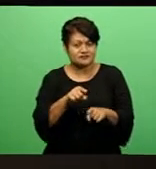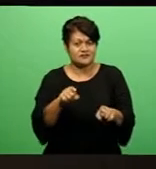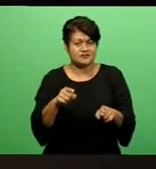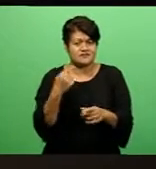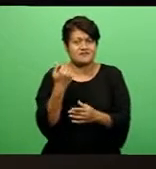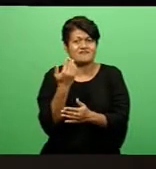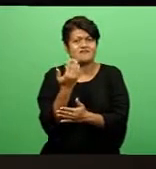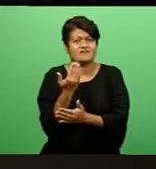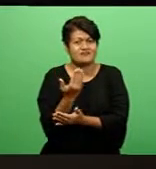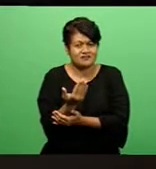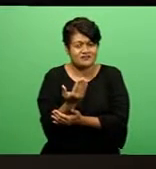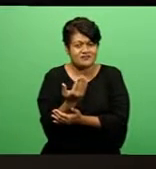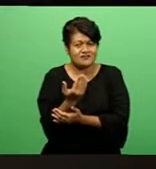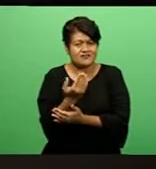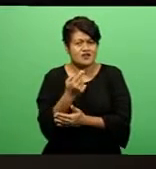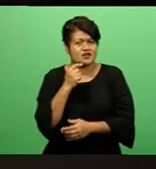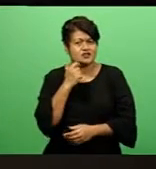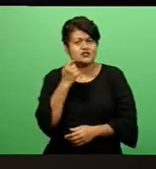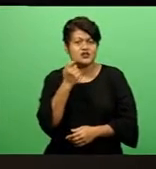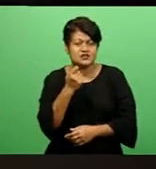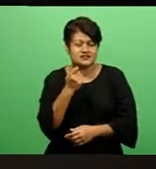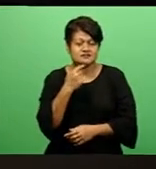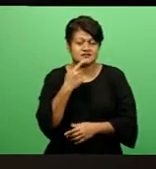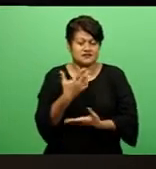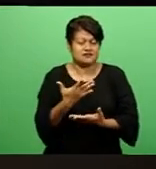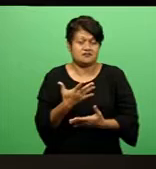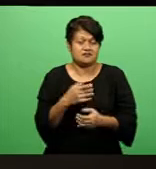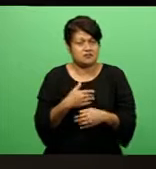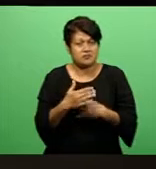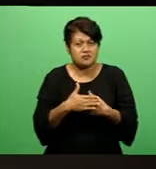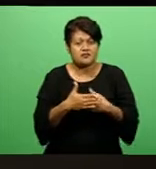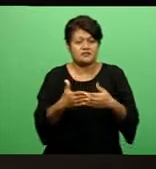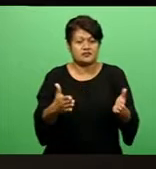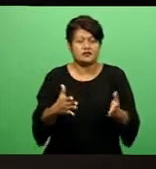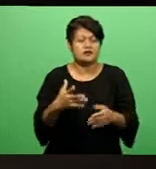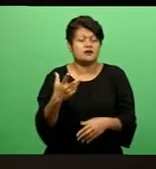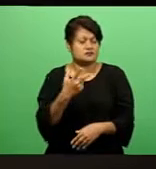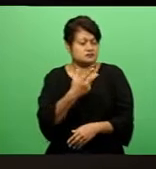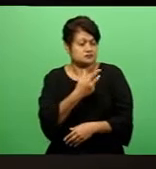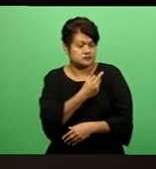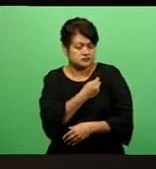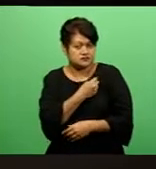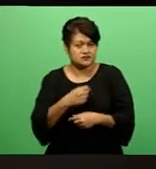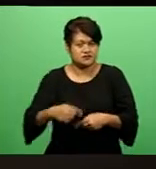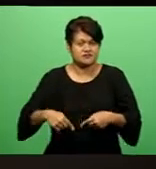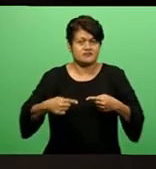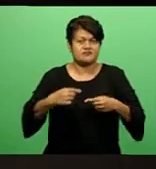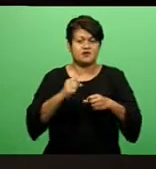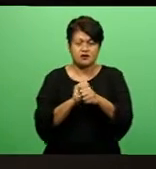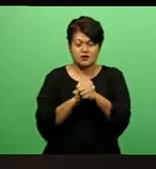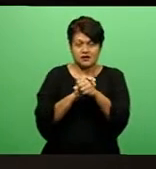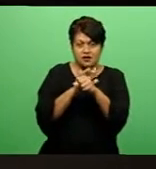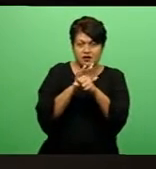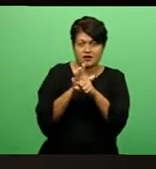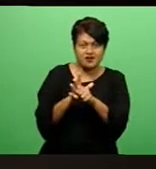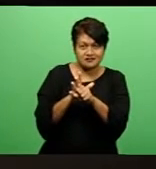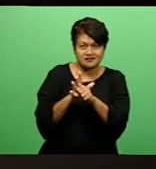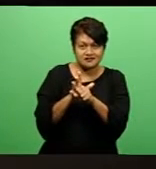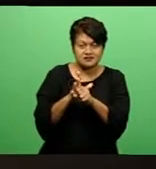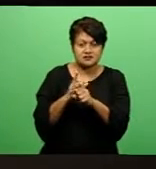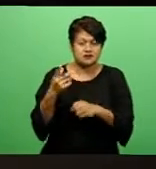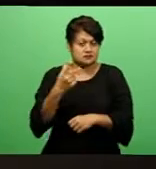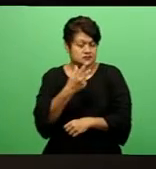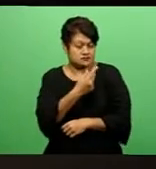on the tourism sector. The vaccine is also a global effort to fight COVID-19. The vaccine arriving tonight is